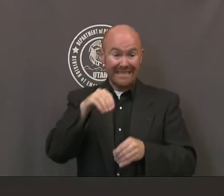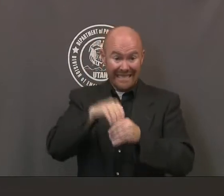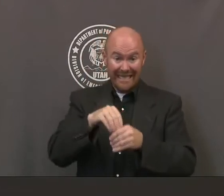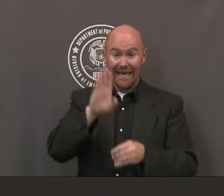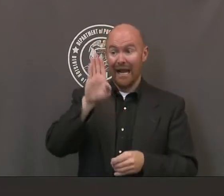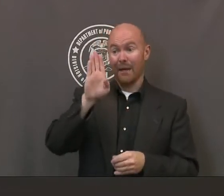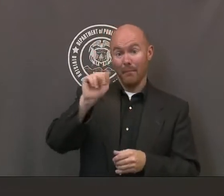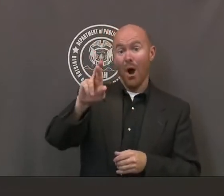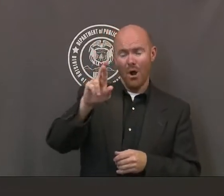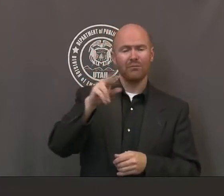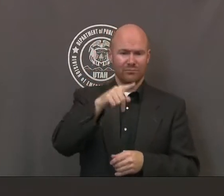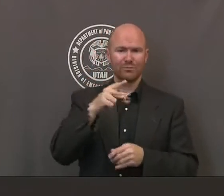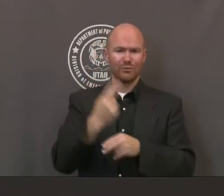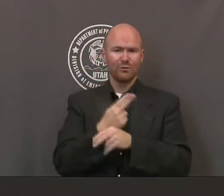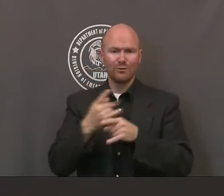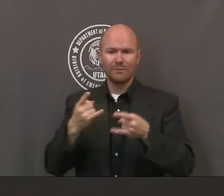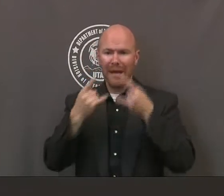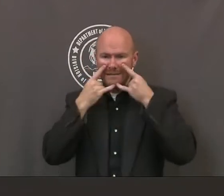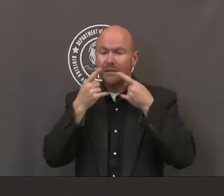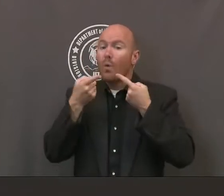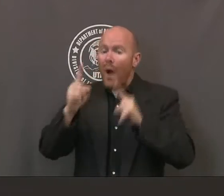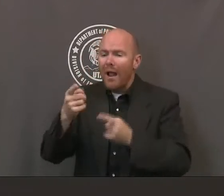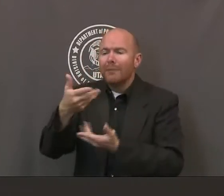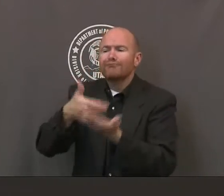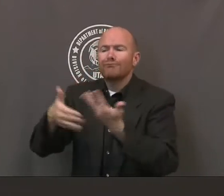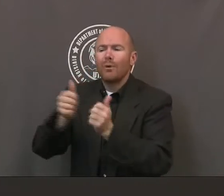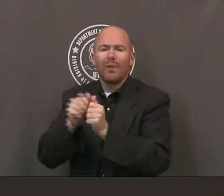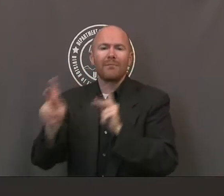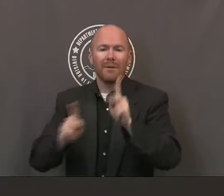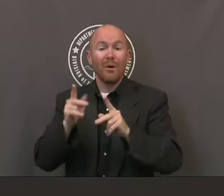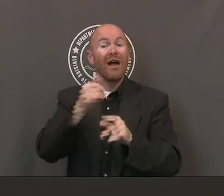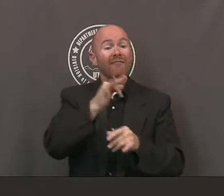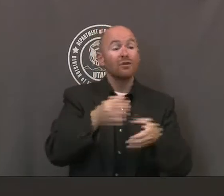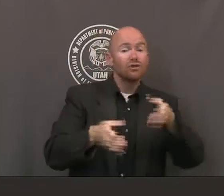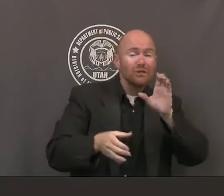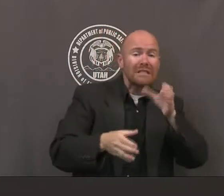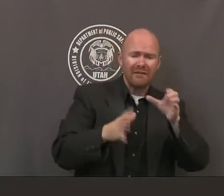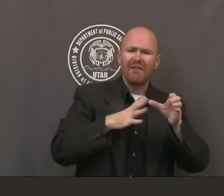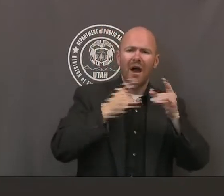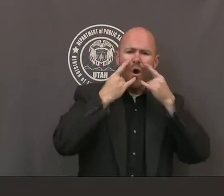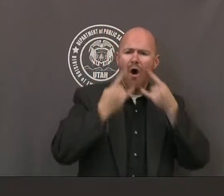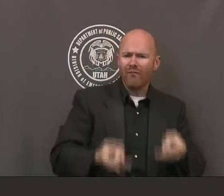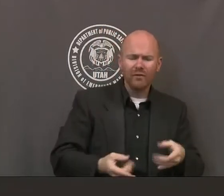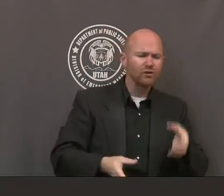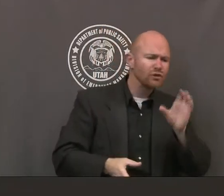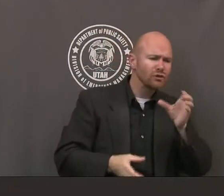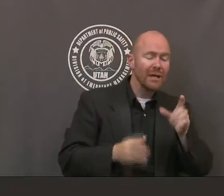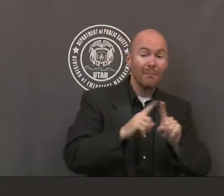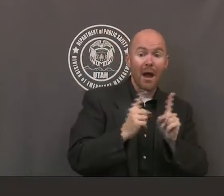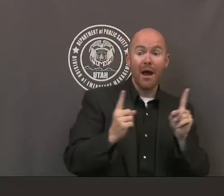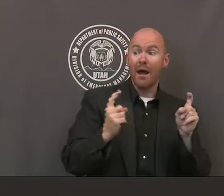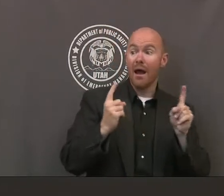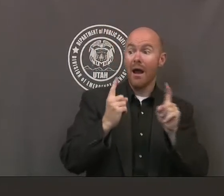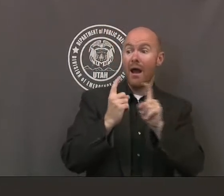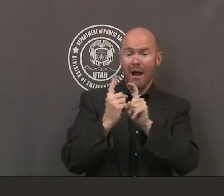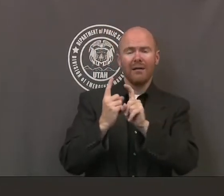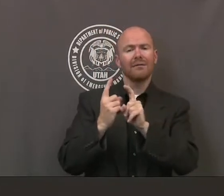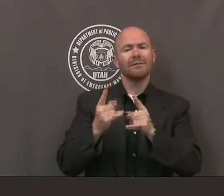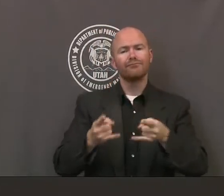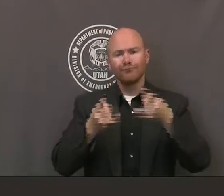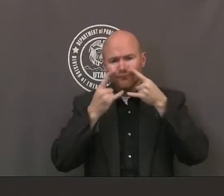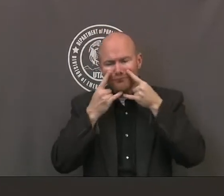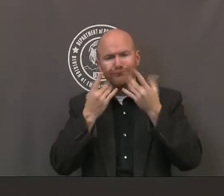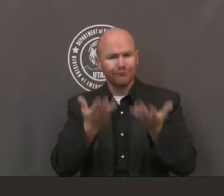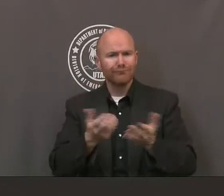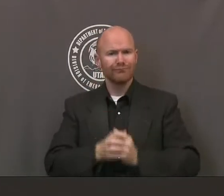some adjustments in order to address this. And in counties designated as low transmission, 6-foot distancing is strongly encouraged in restaurants, bars,